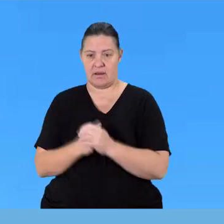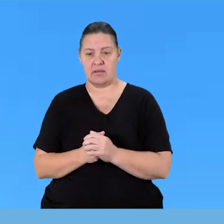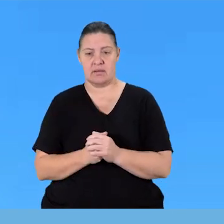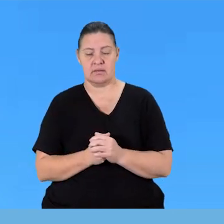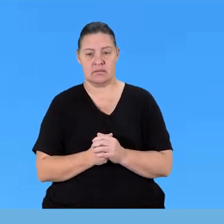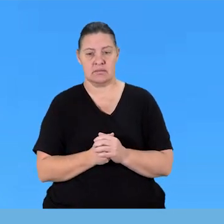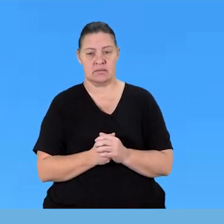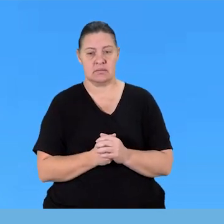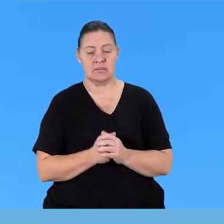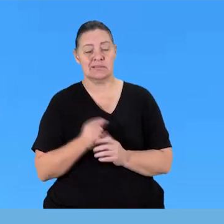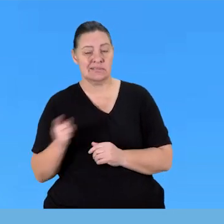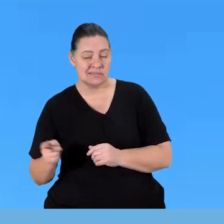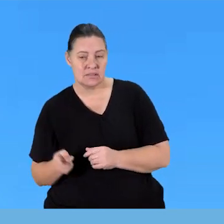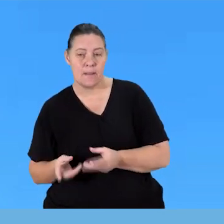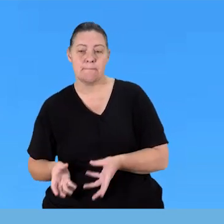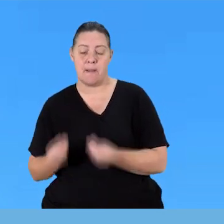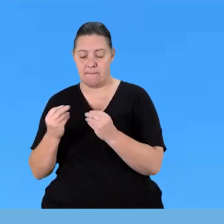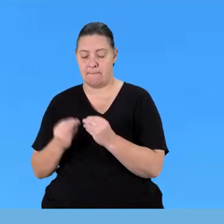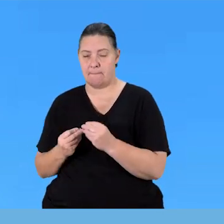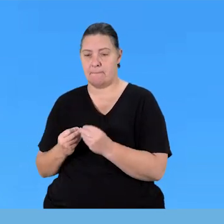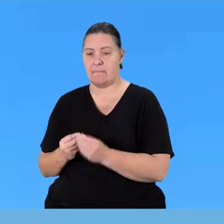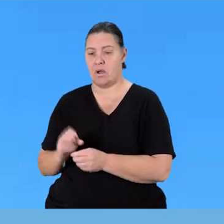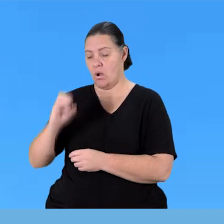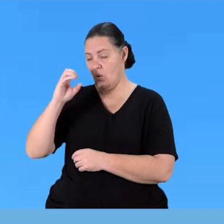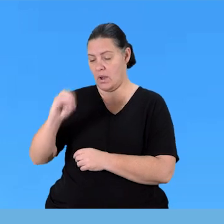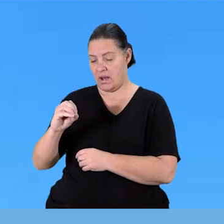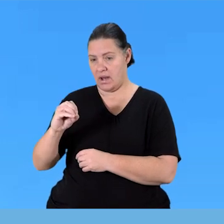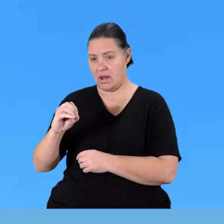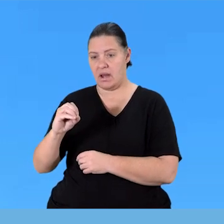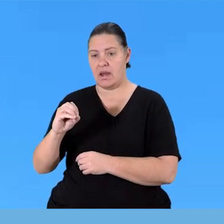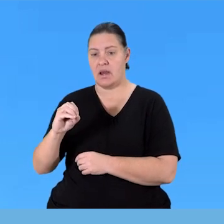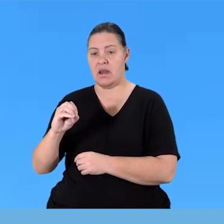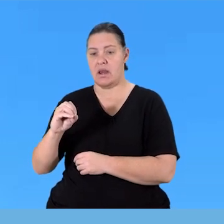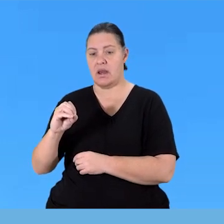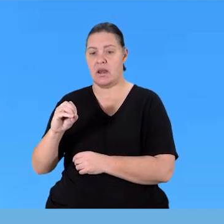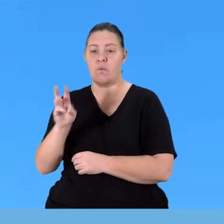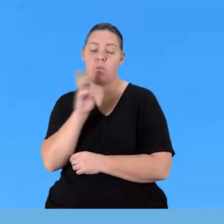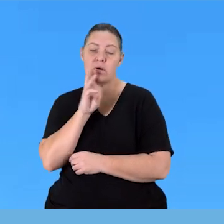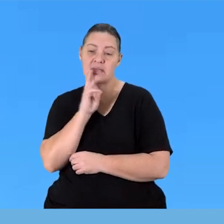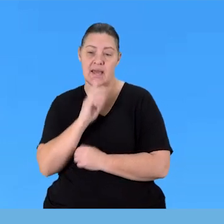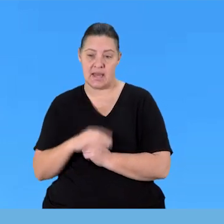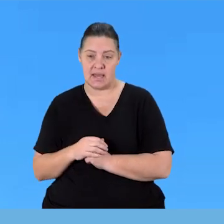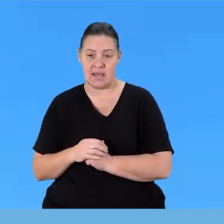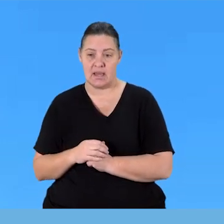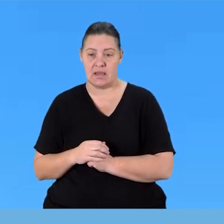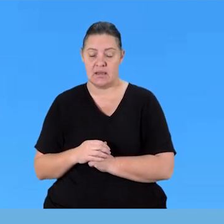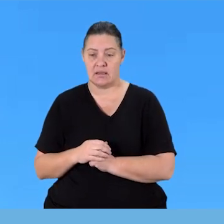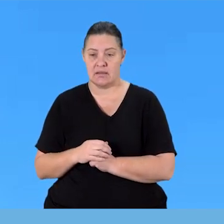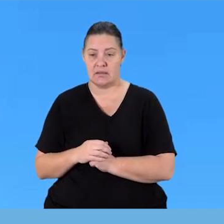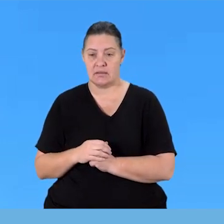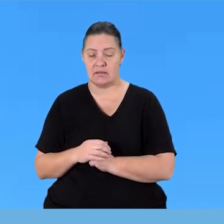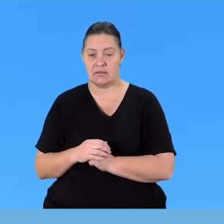together, and they react to form one water, one molecule of water. So we have our